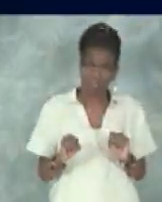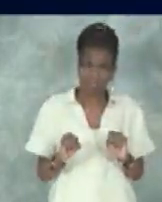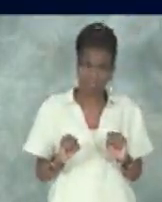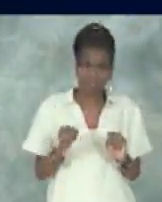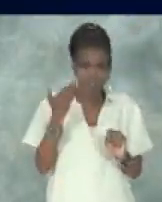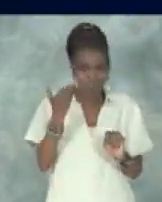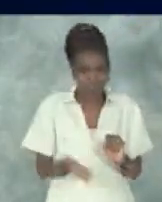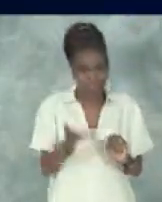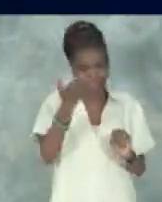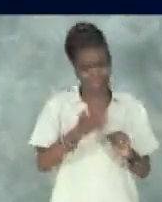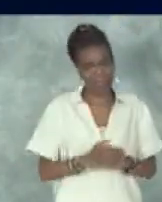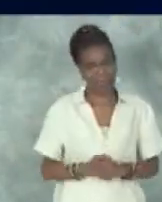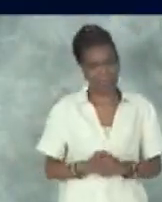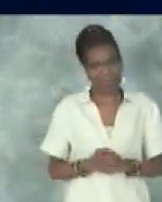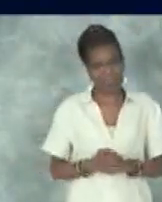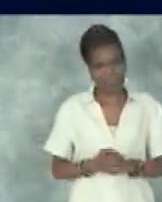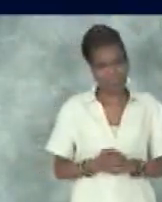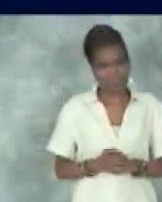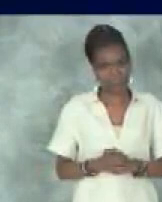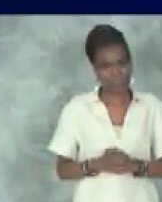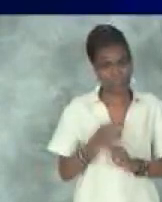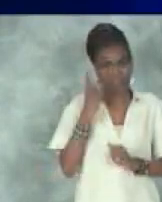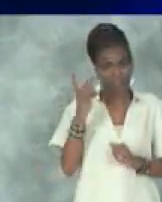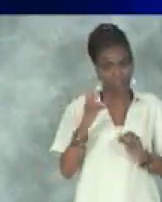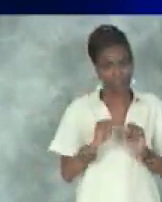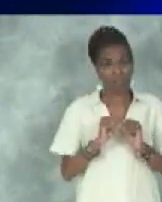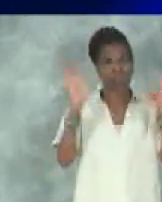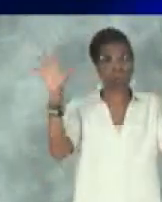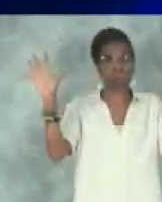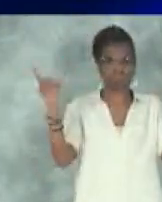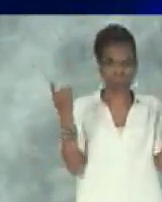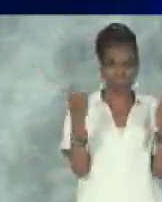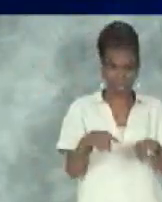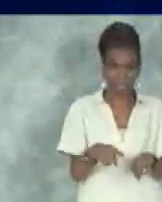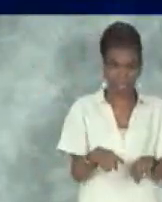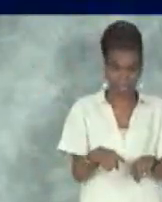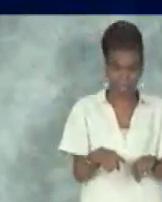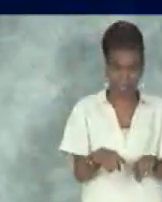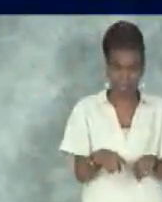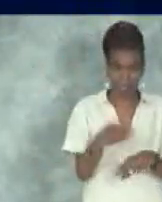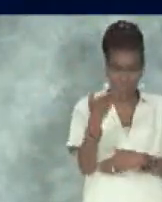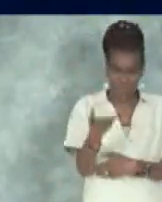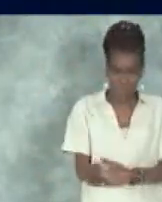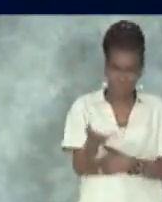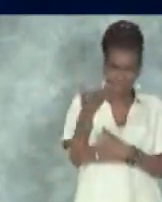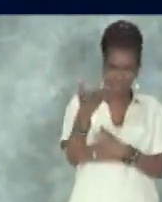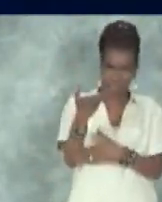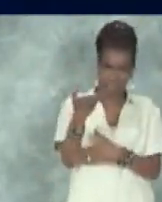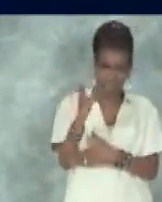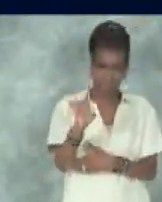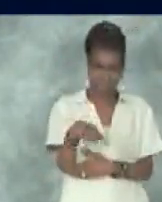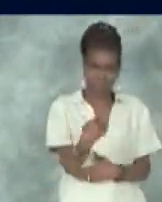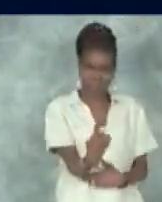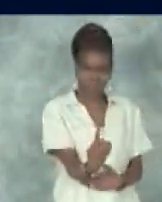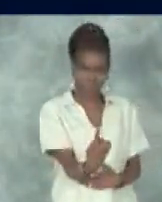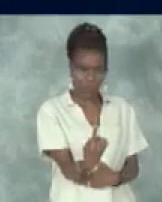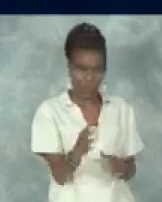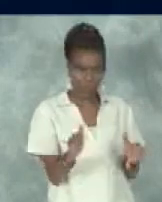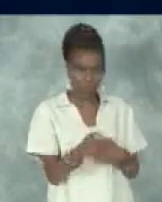there when the miracle happened. You were there when you were the only one in the room that heard that